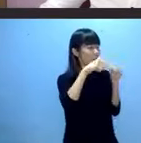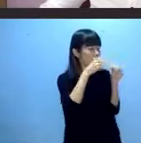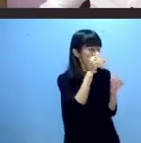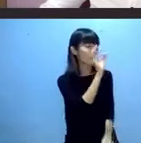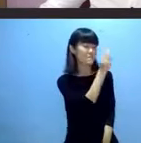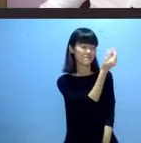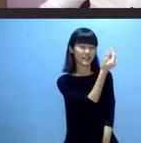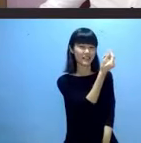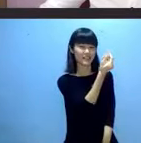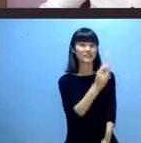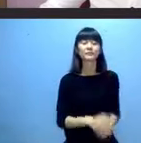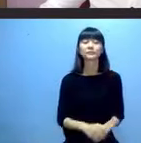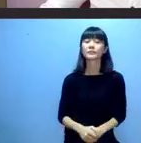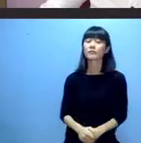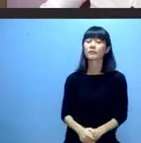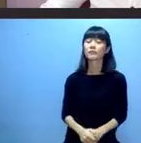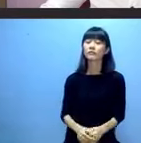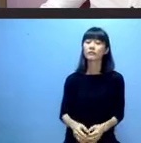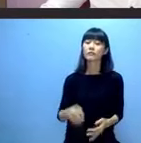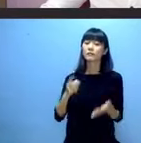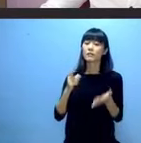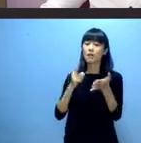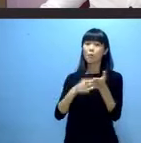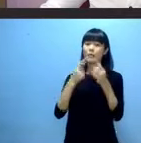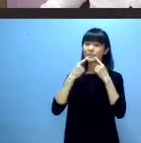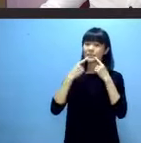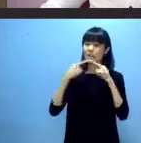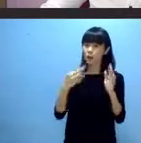were announced, you know, we immediately reached